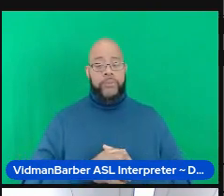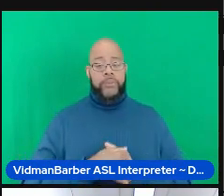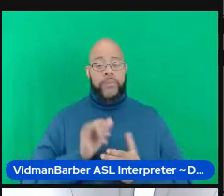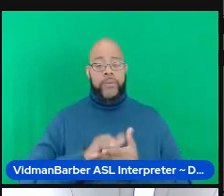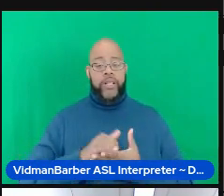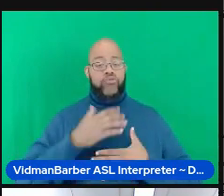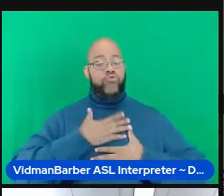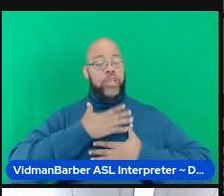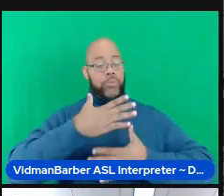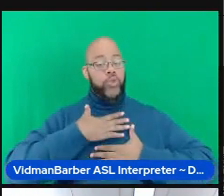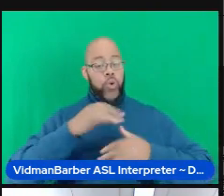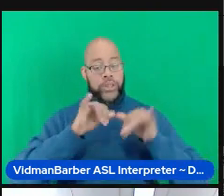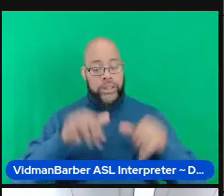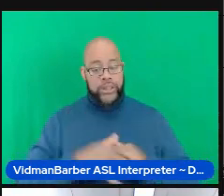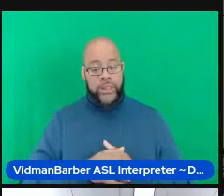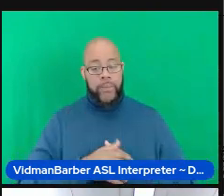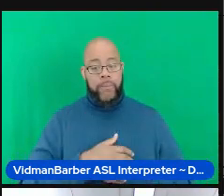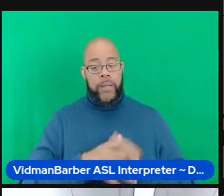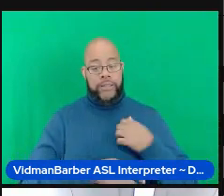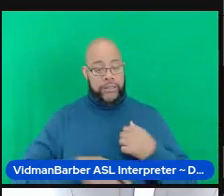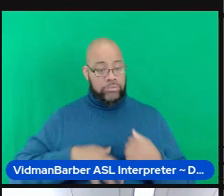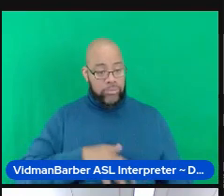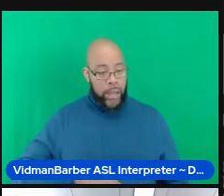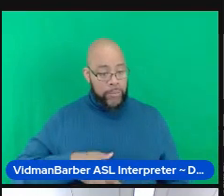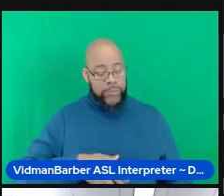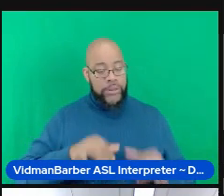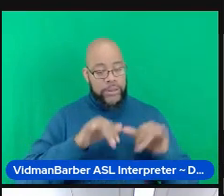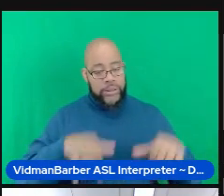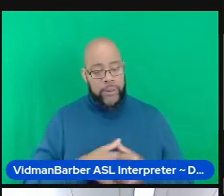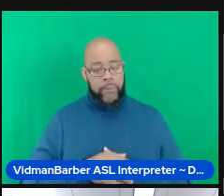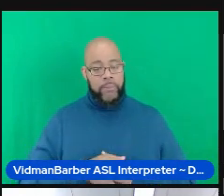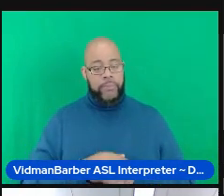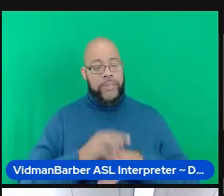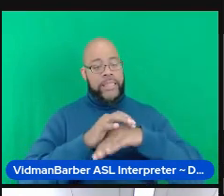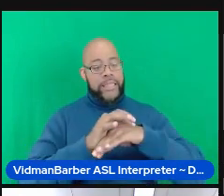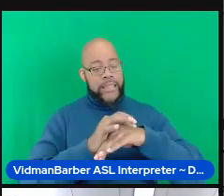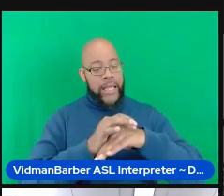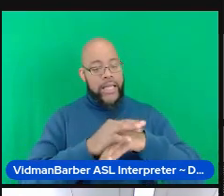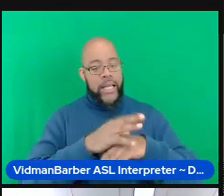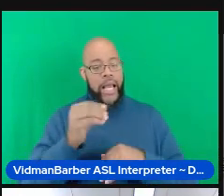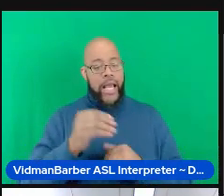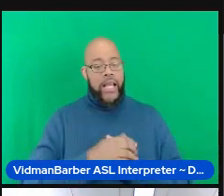respiratory system, the gastrointestinal system, the skin, and